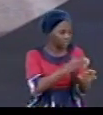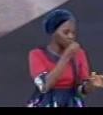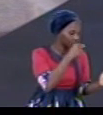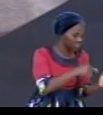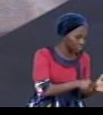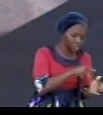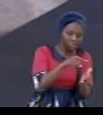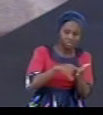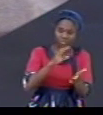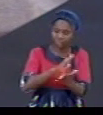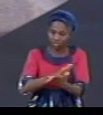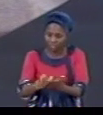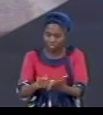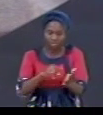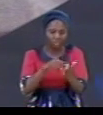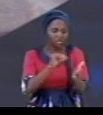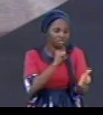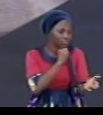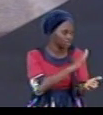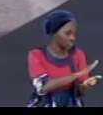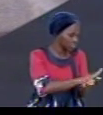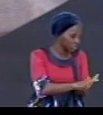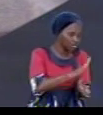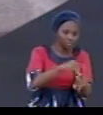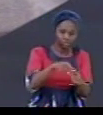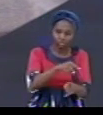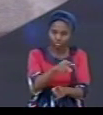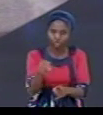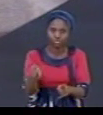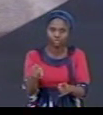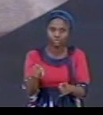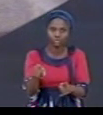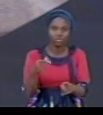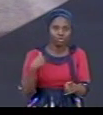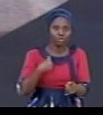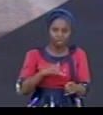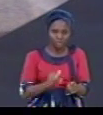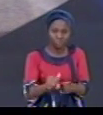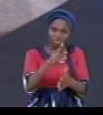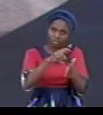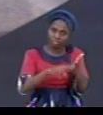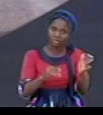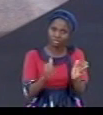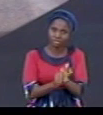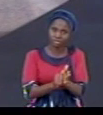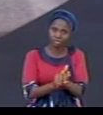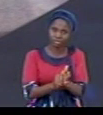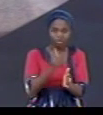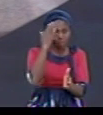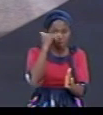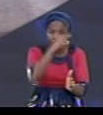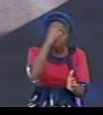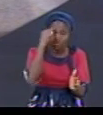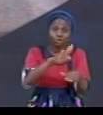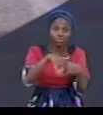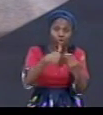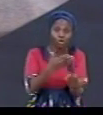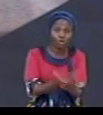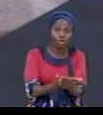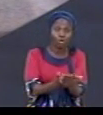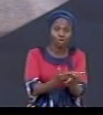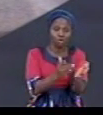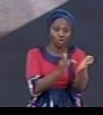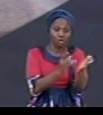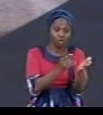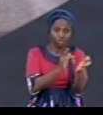clean unto you. This one is not clean unto you. We still read that. Why? All scripture is given